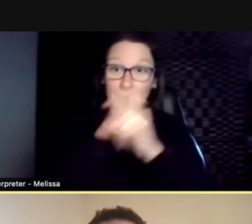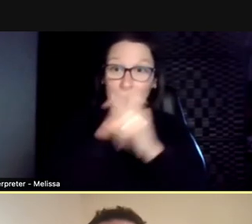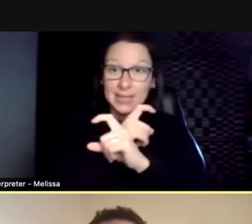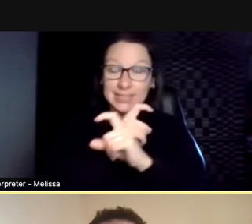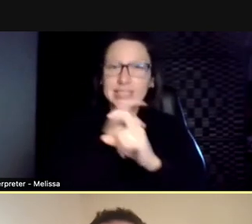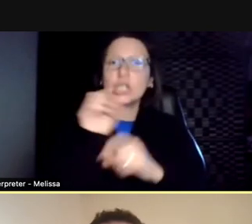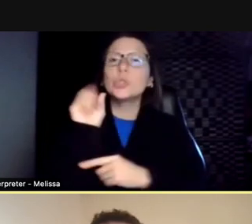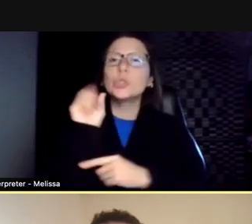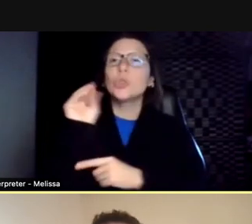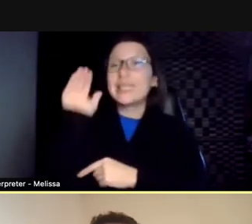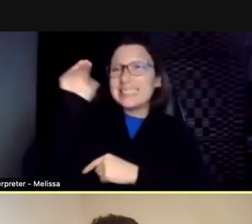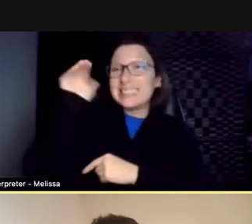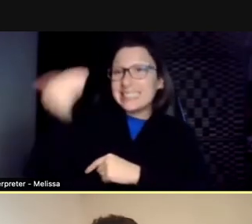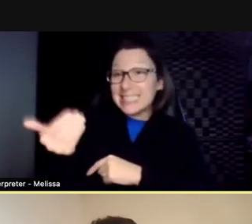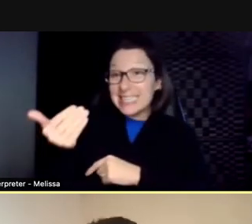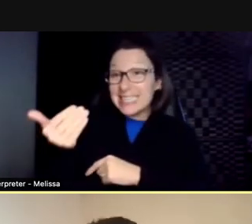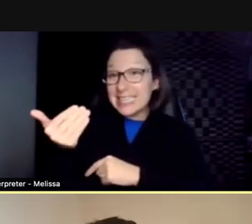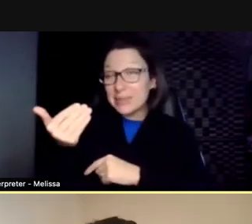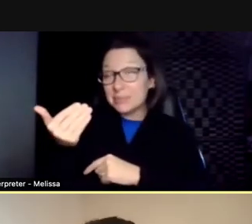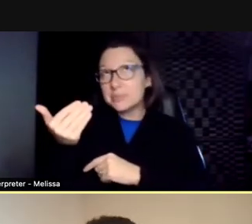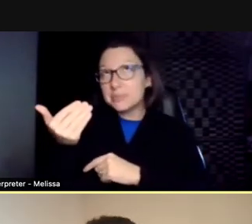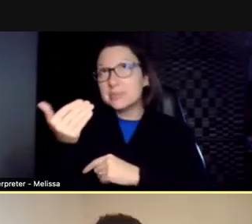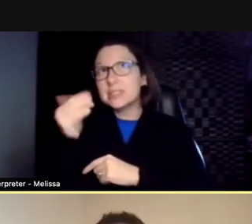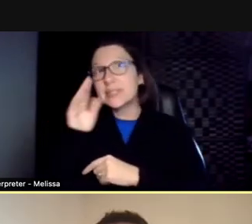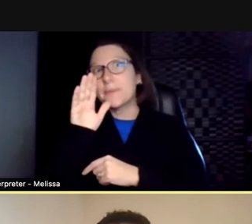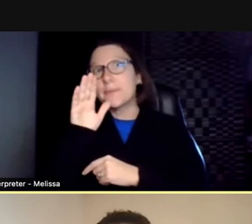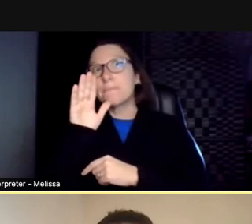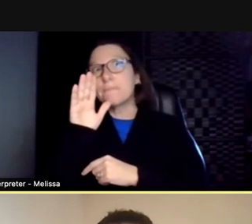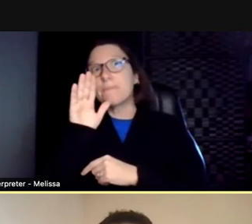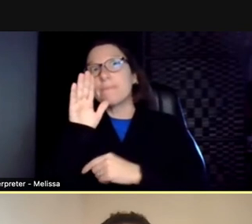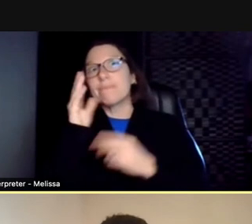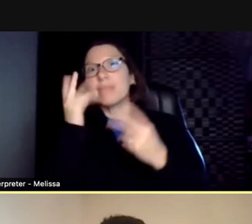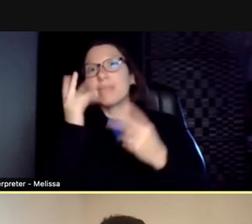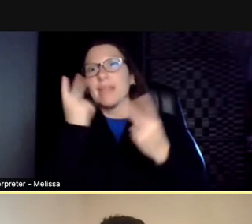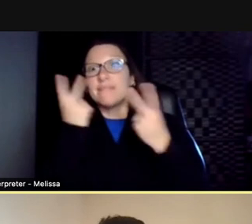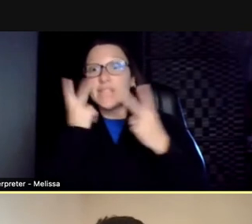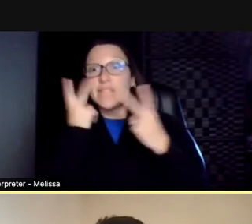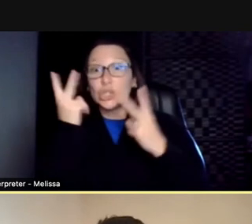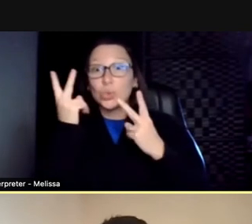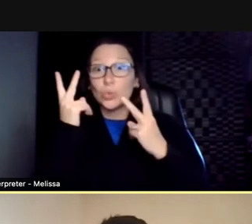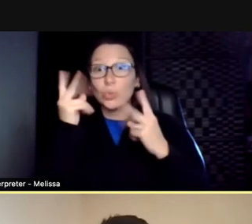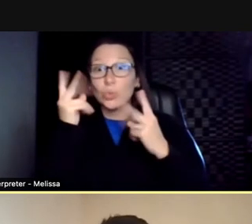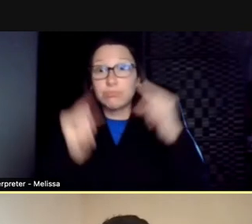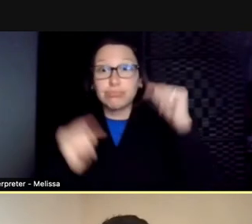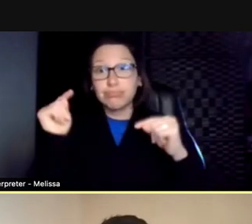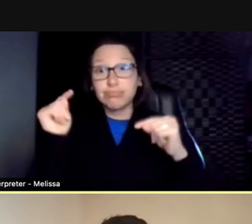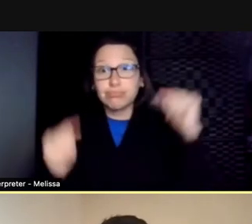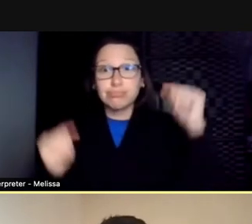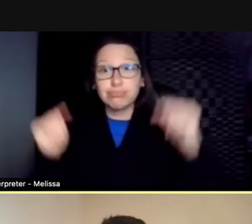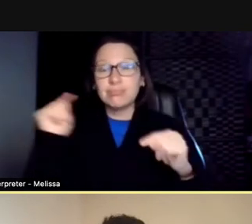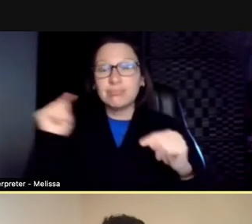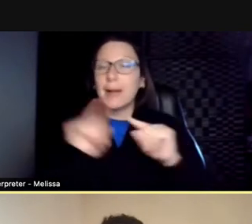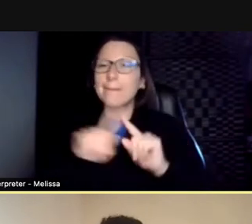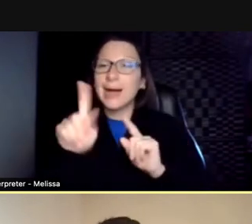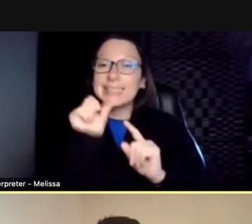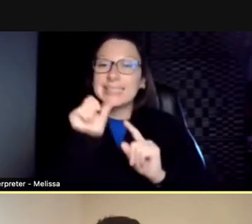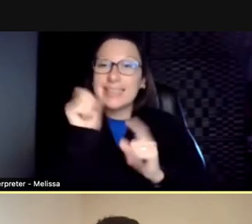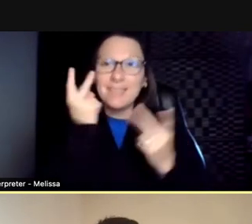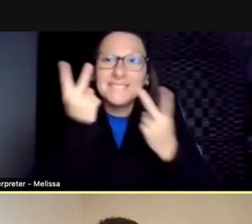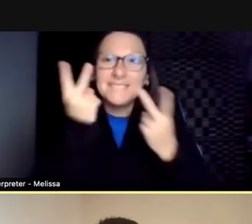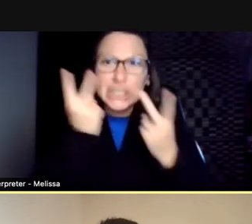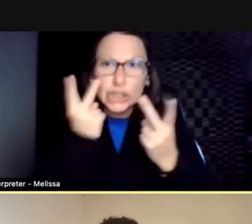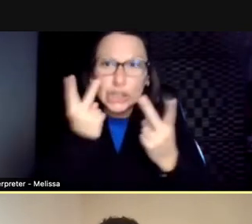have a fluctuating influence on vision. But again, it's not the vision that's fluctuating.